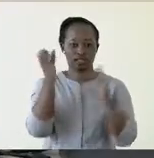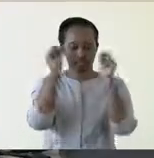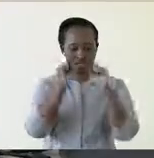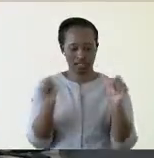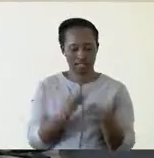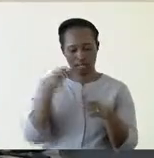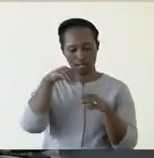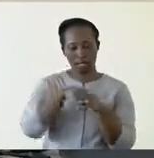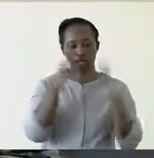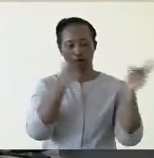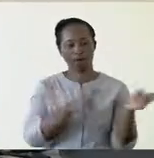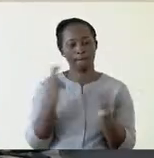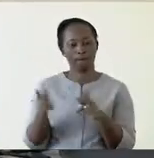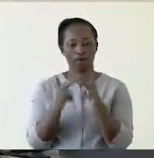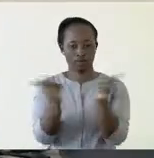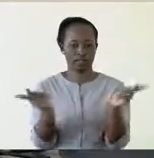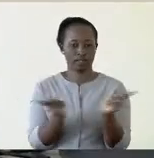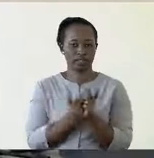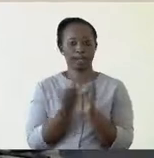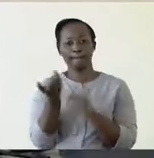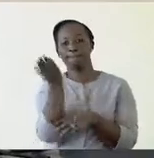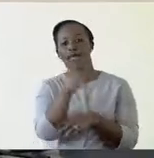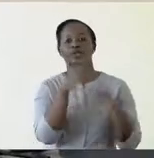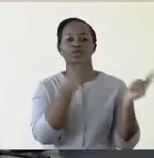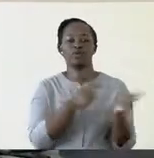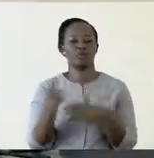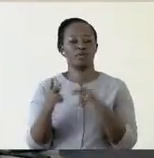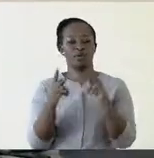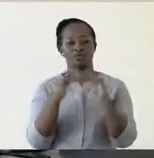systems into a normal state, back to a normal state.